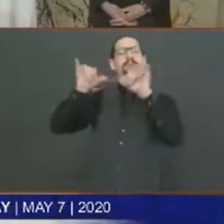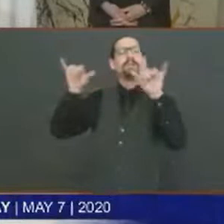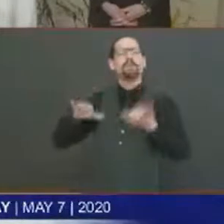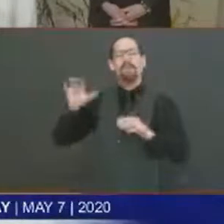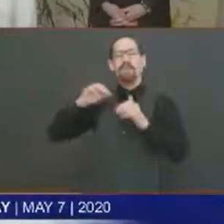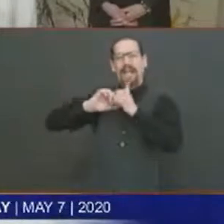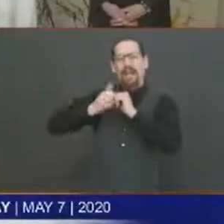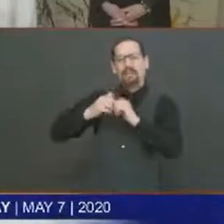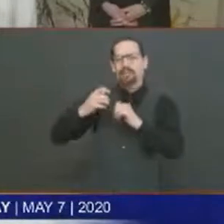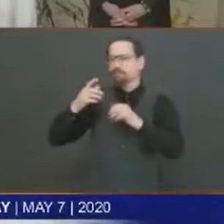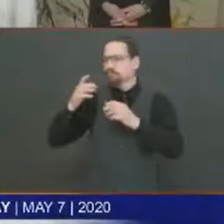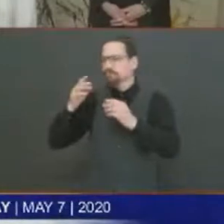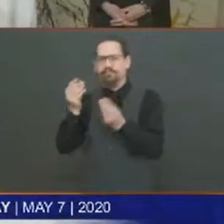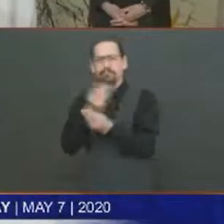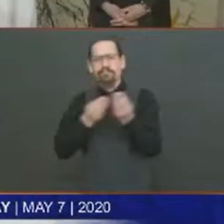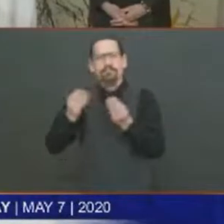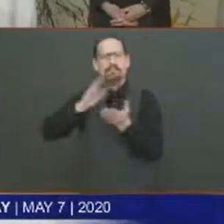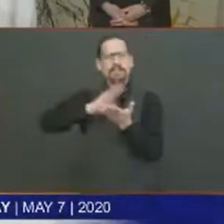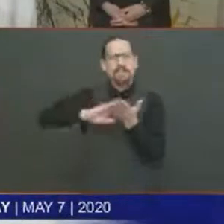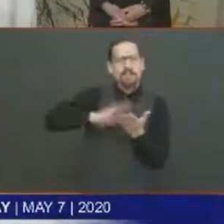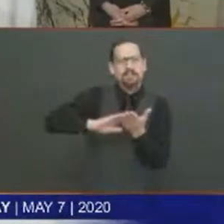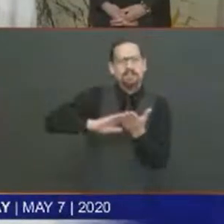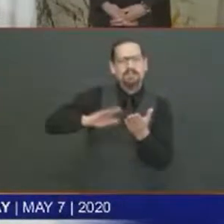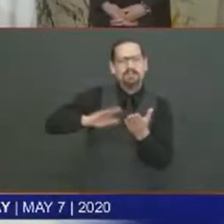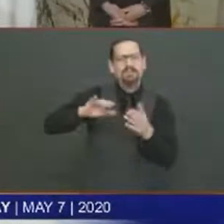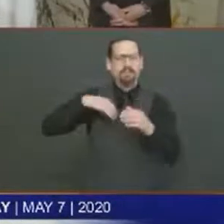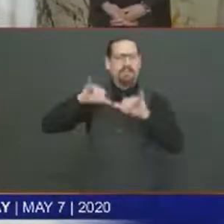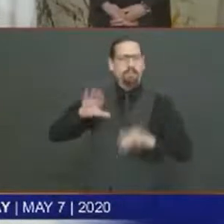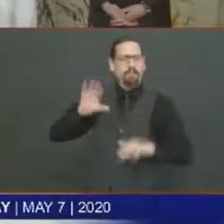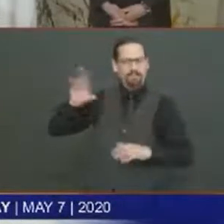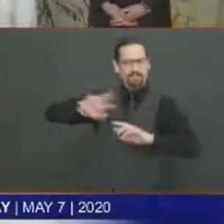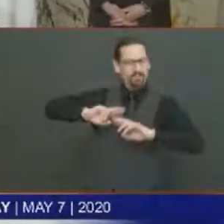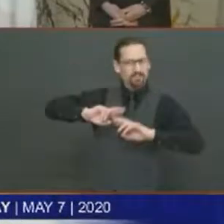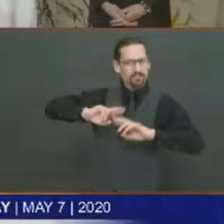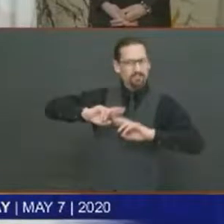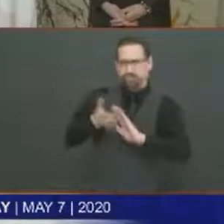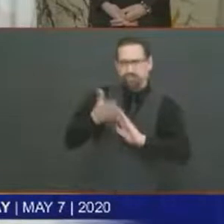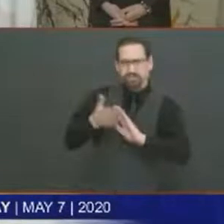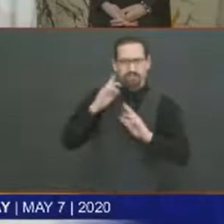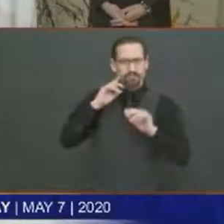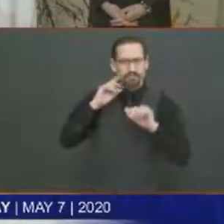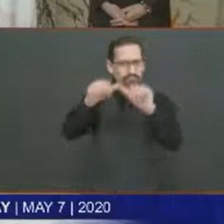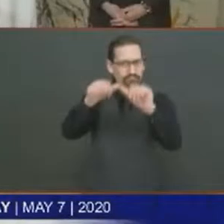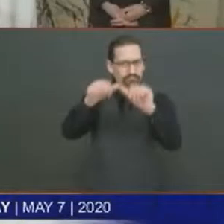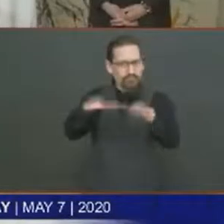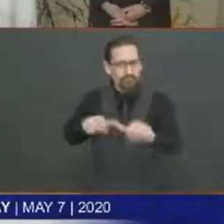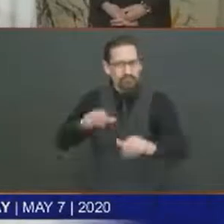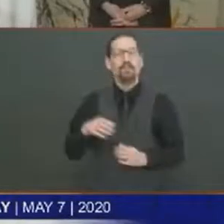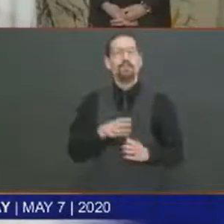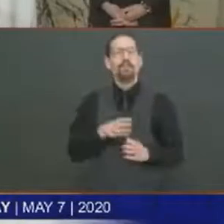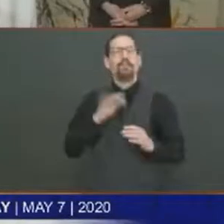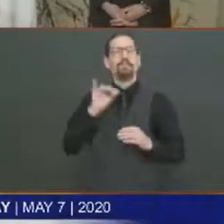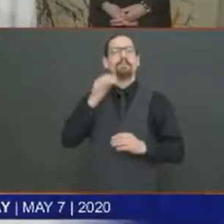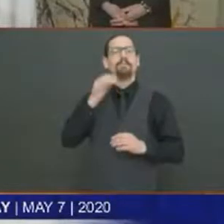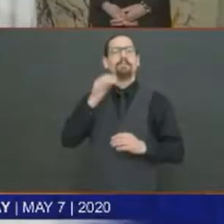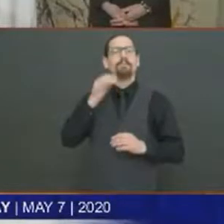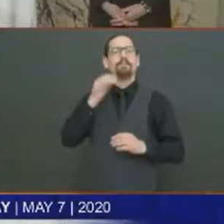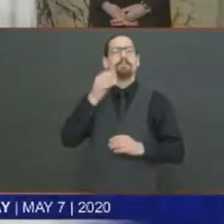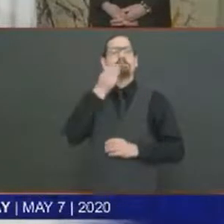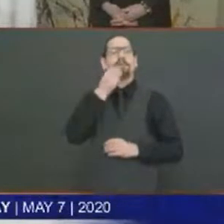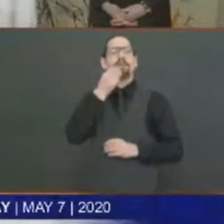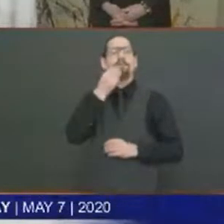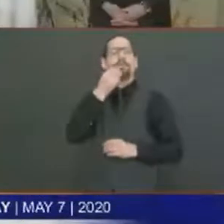quite literally 24/7 to continue to shore up our PPE supply chain. In the spirit of full disclosure, we